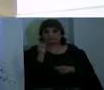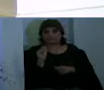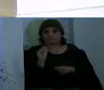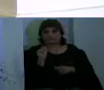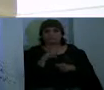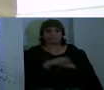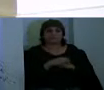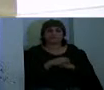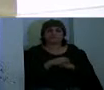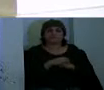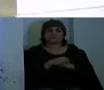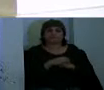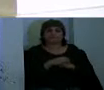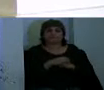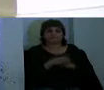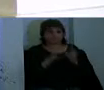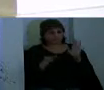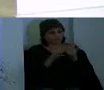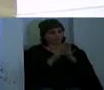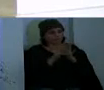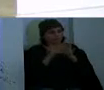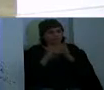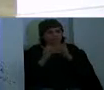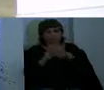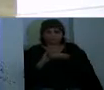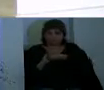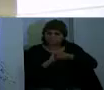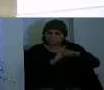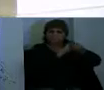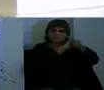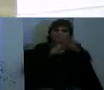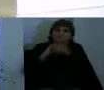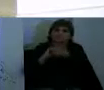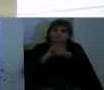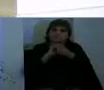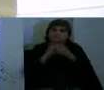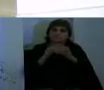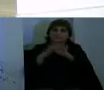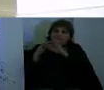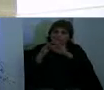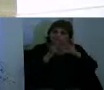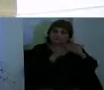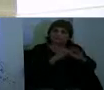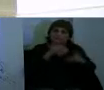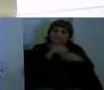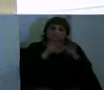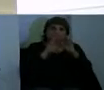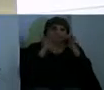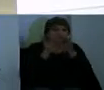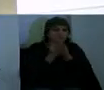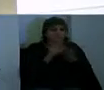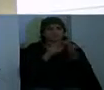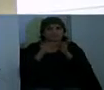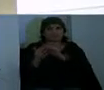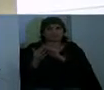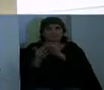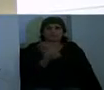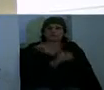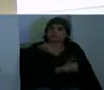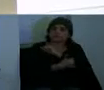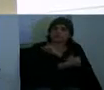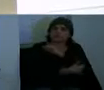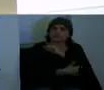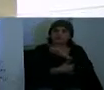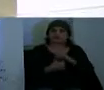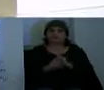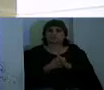that bonds us together. Unity in the family and the community, in the nation. And